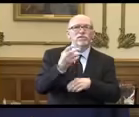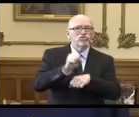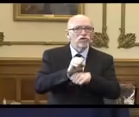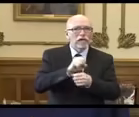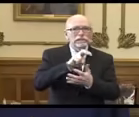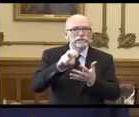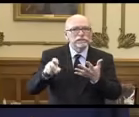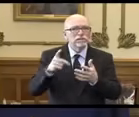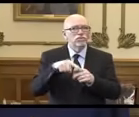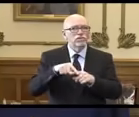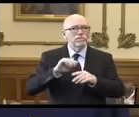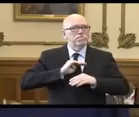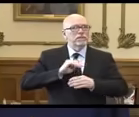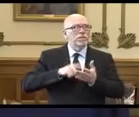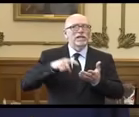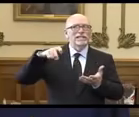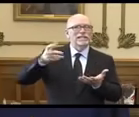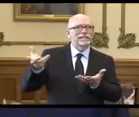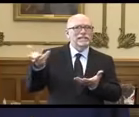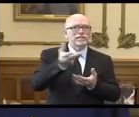demand. And